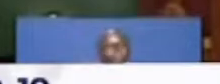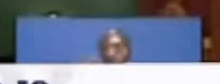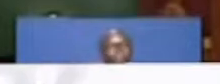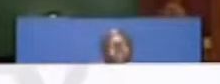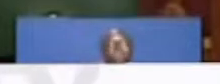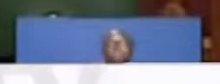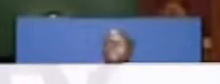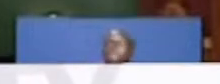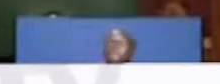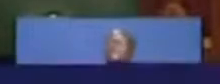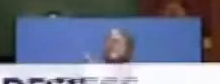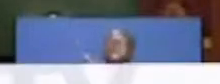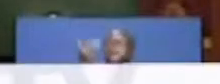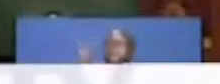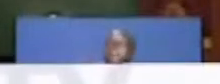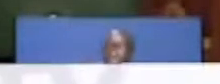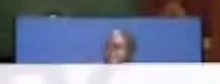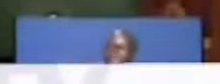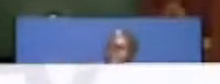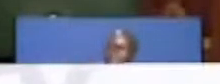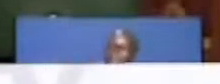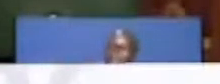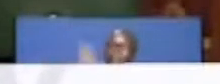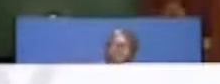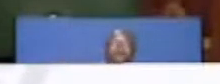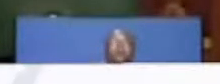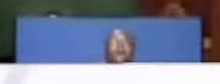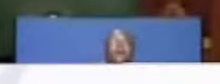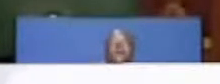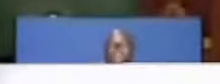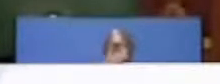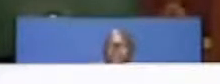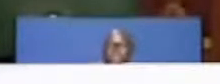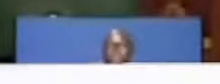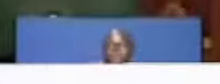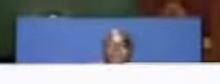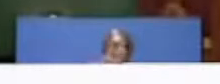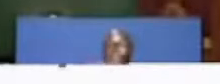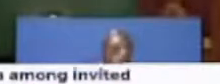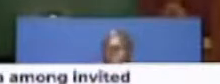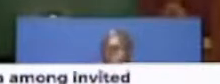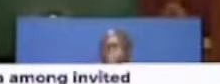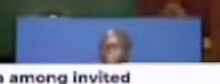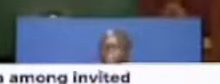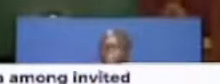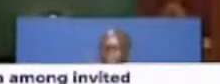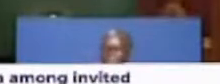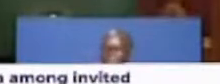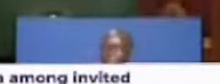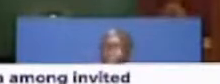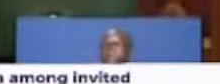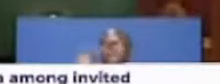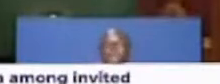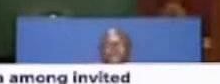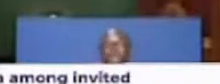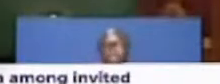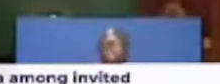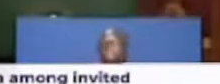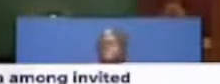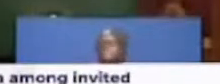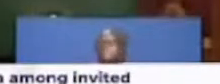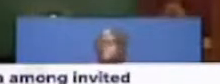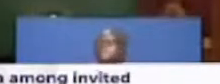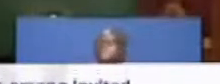fulfill by investing in health facilities, medical equipment, and human resources for health. Our success in this